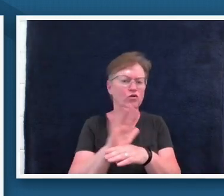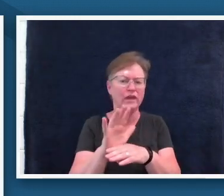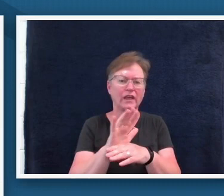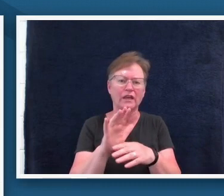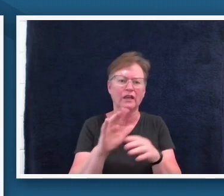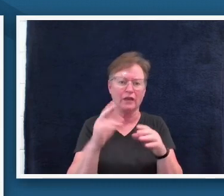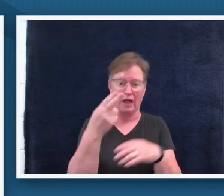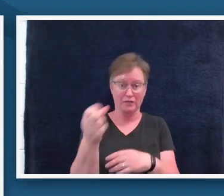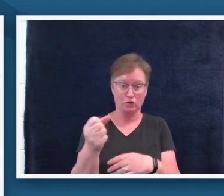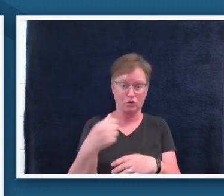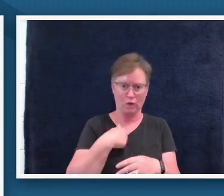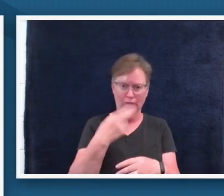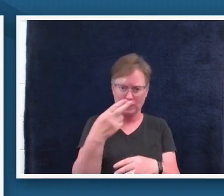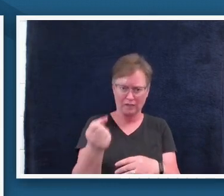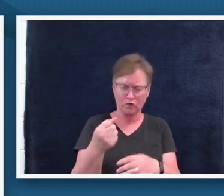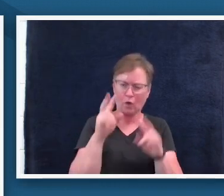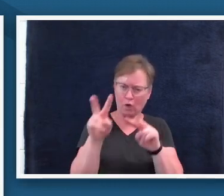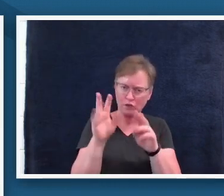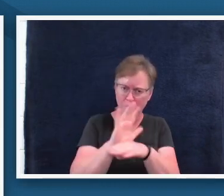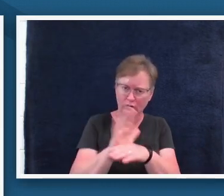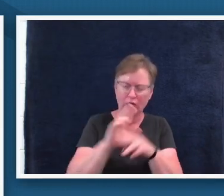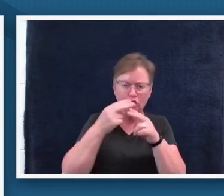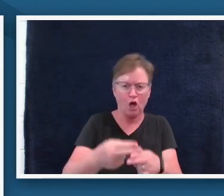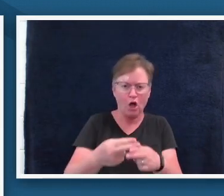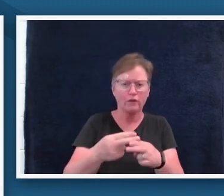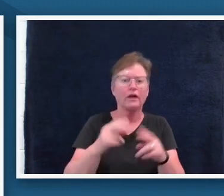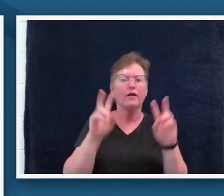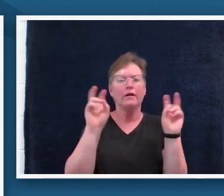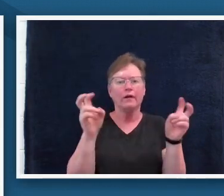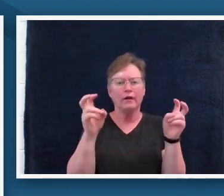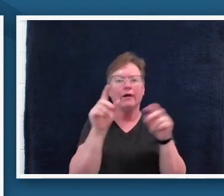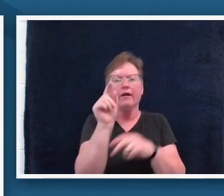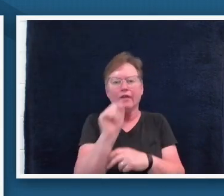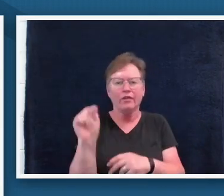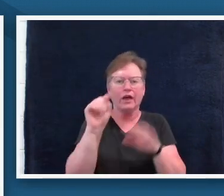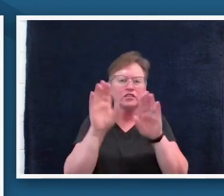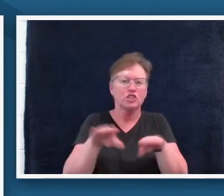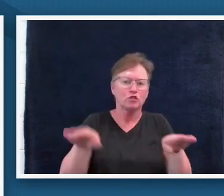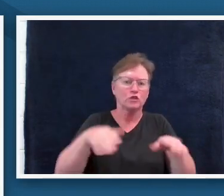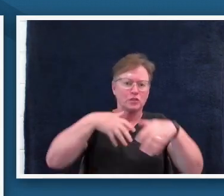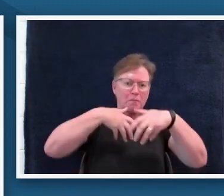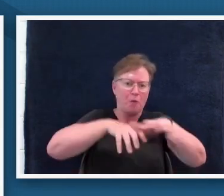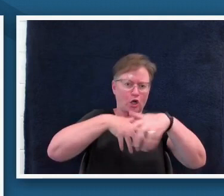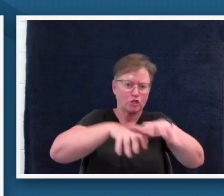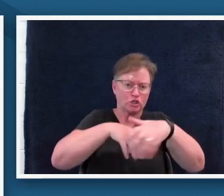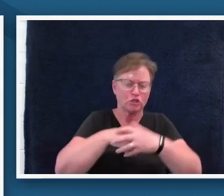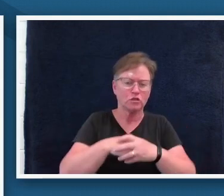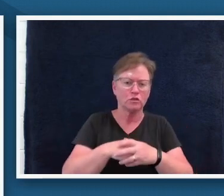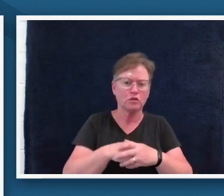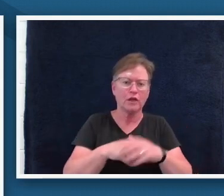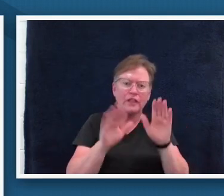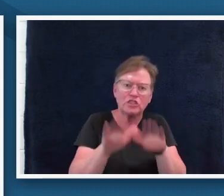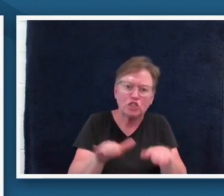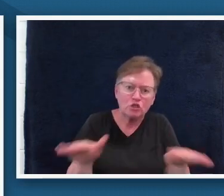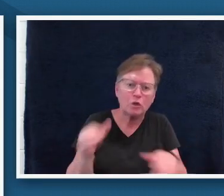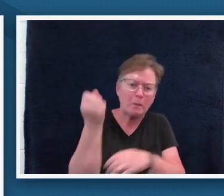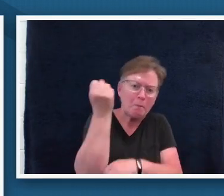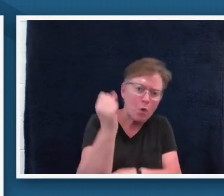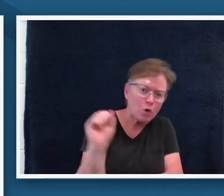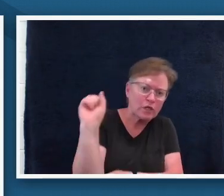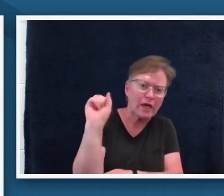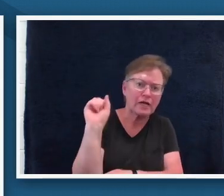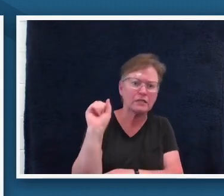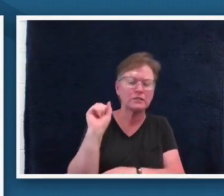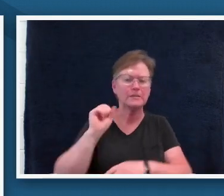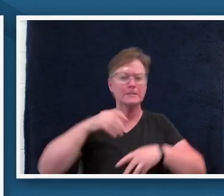And it is all about how children were the people out there protesting and doing the dancing in